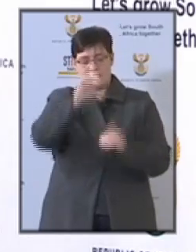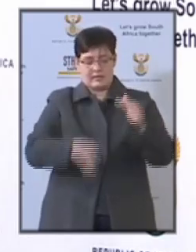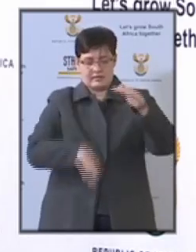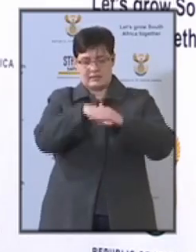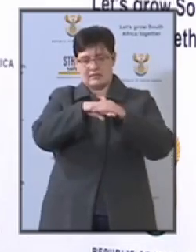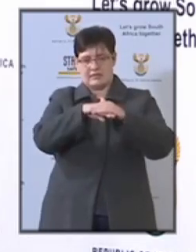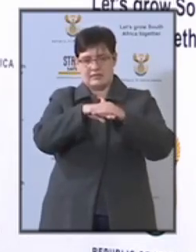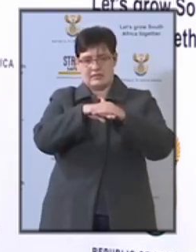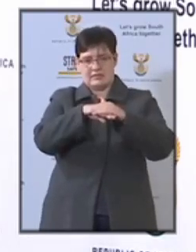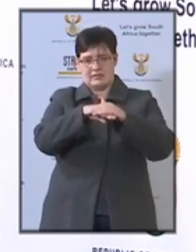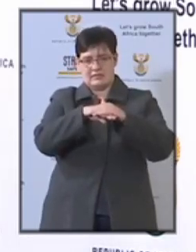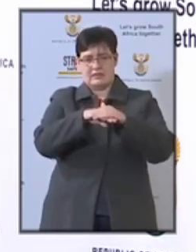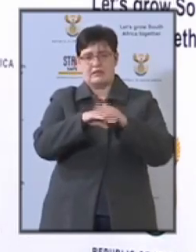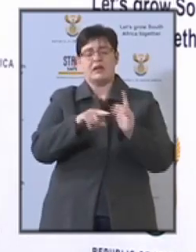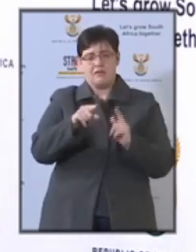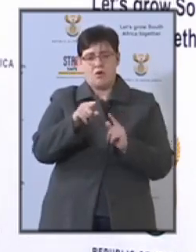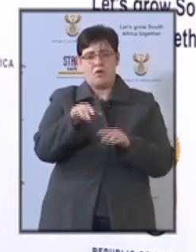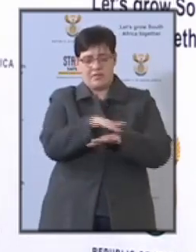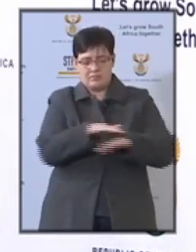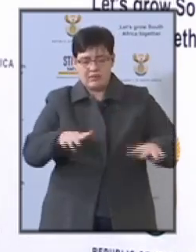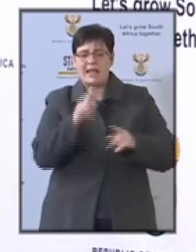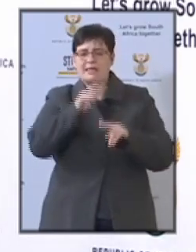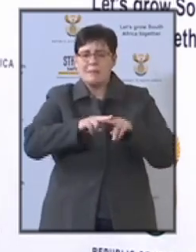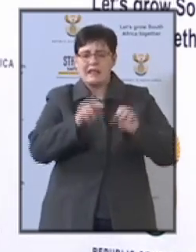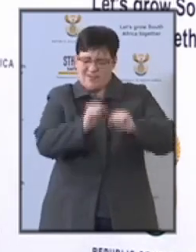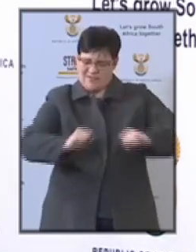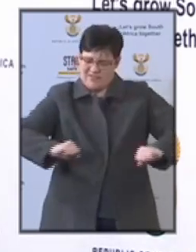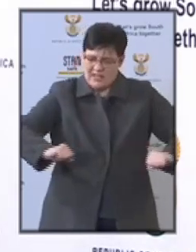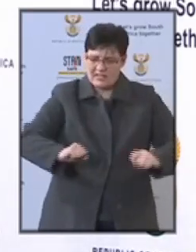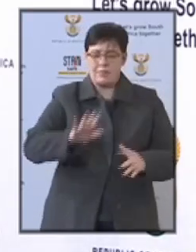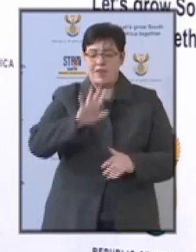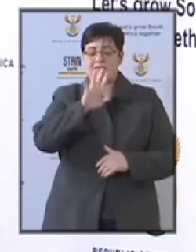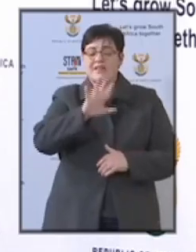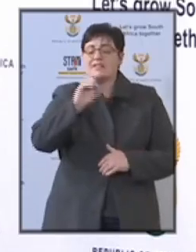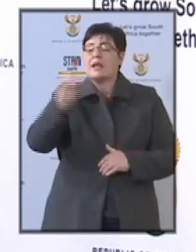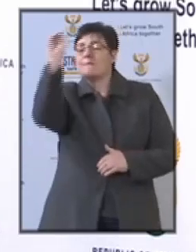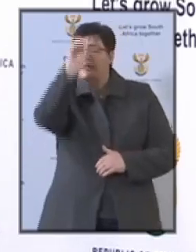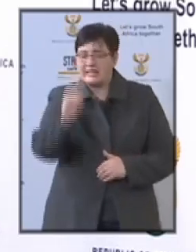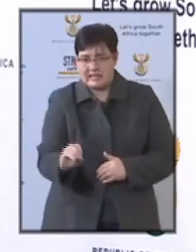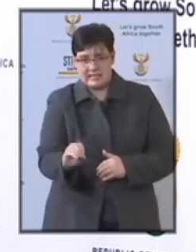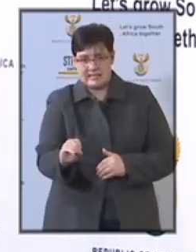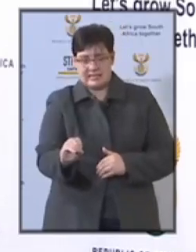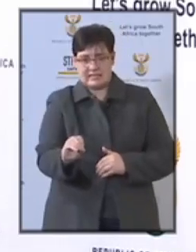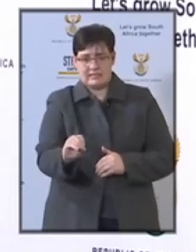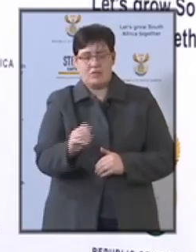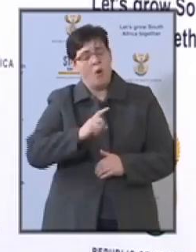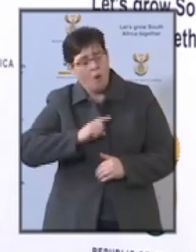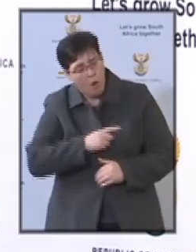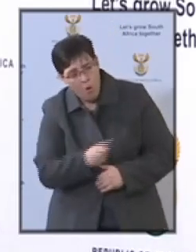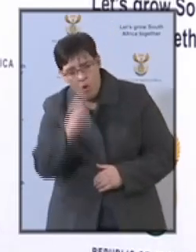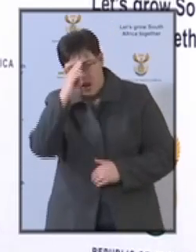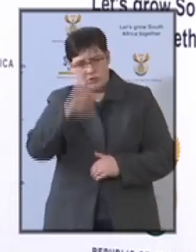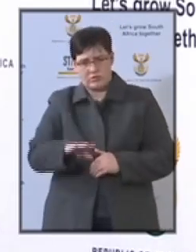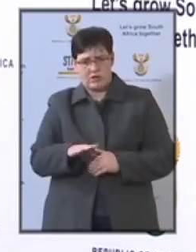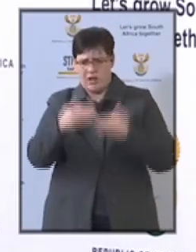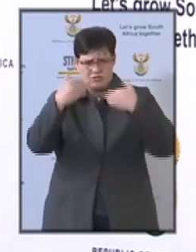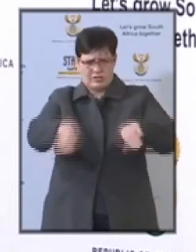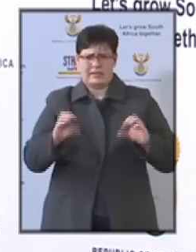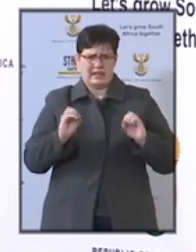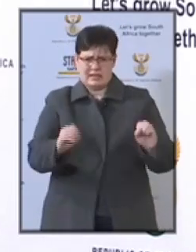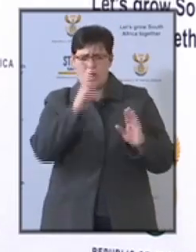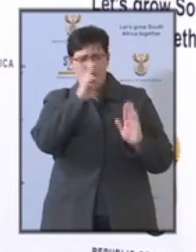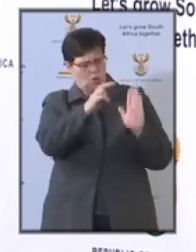in terms of their floor space, they comply with those. So they all accommodation. There are no restriction. If you look at